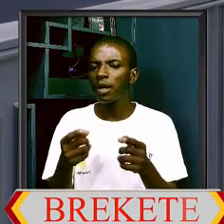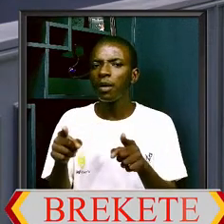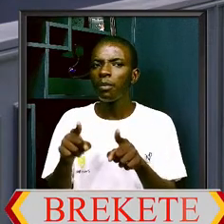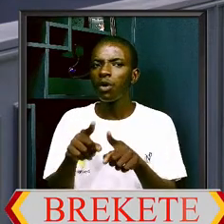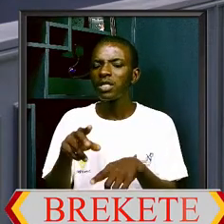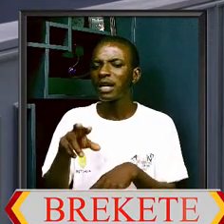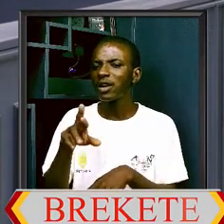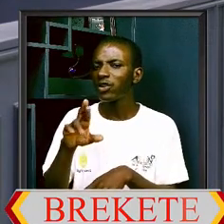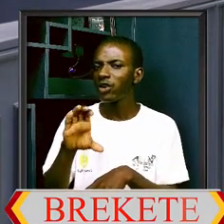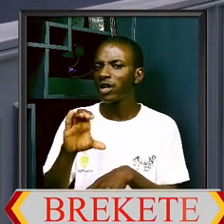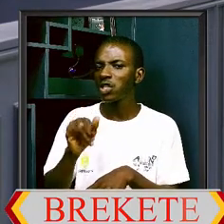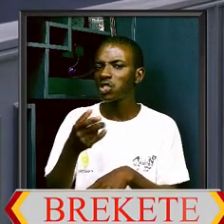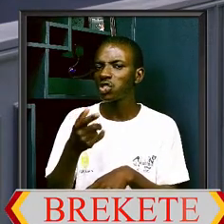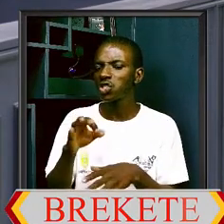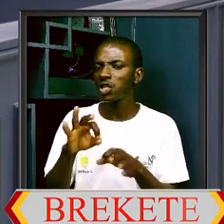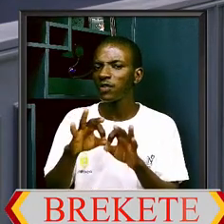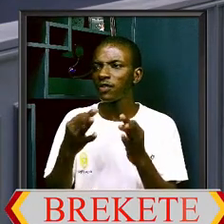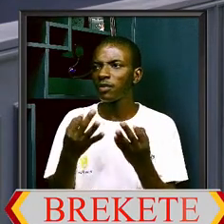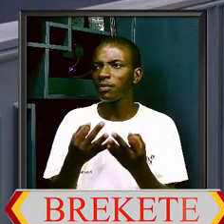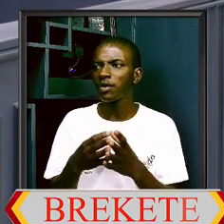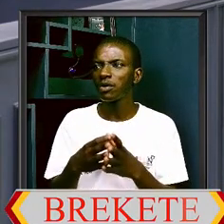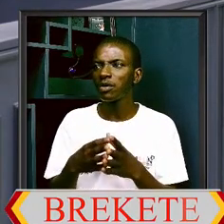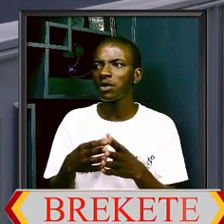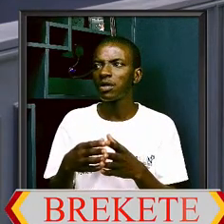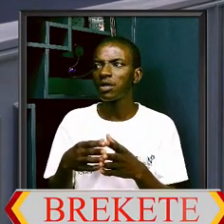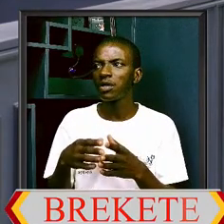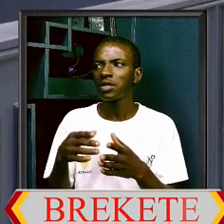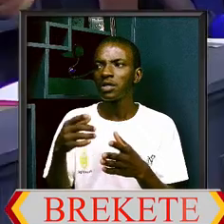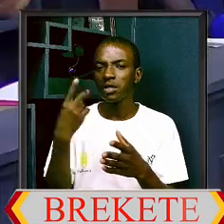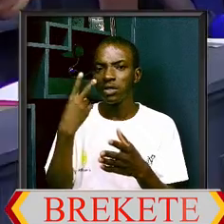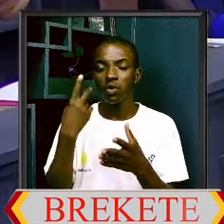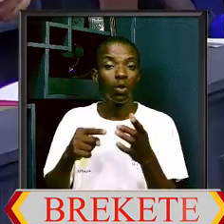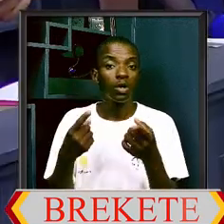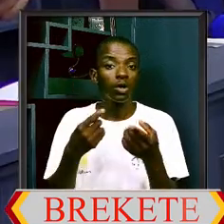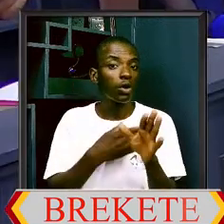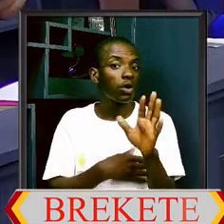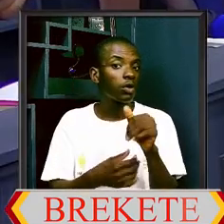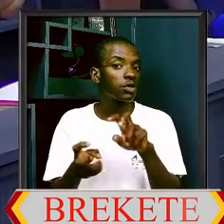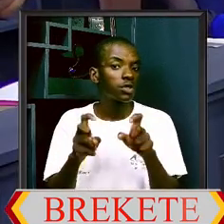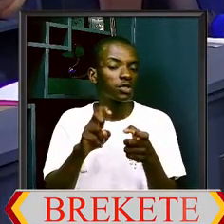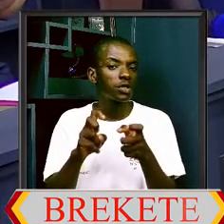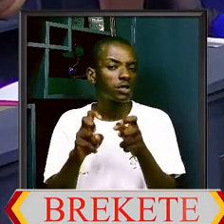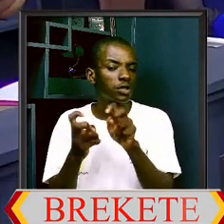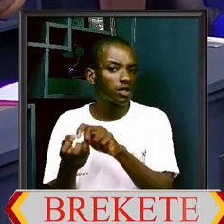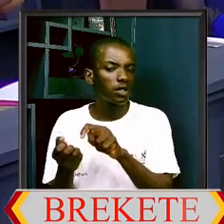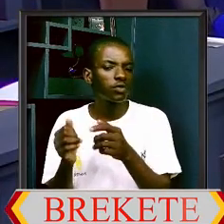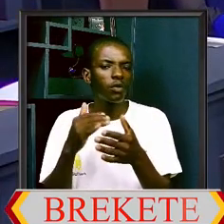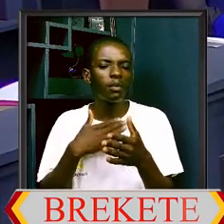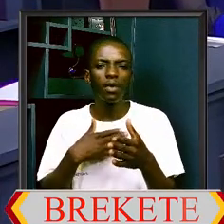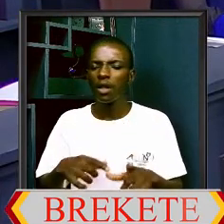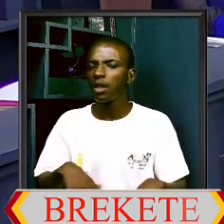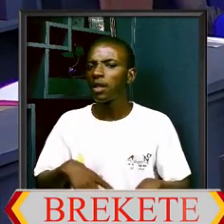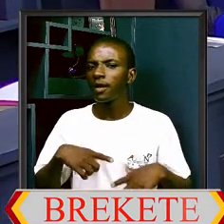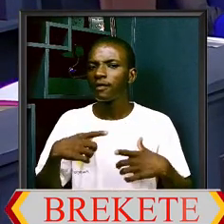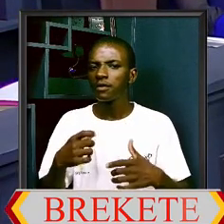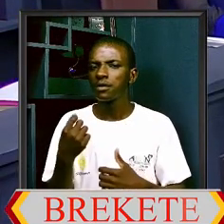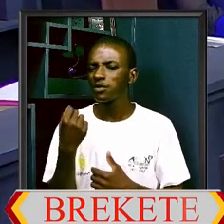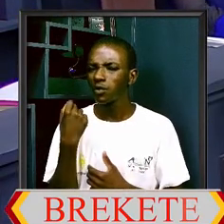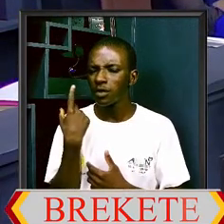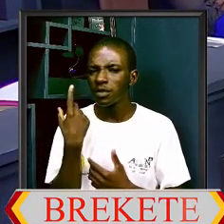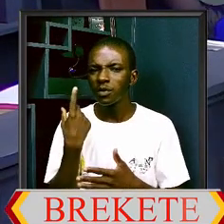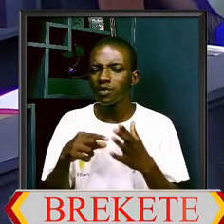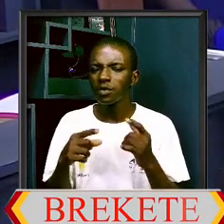a wretched family see W God transform my life to I don't know if you understand what I'm